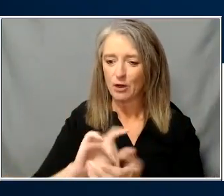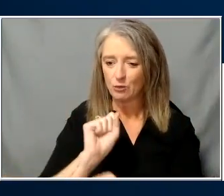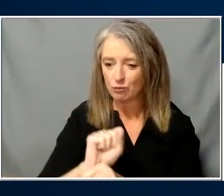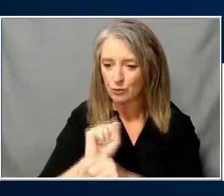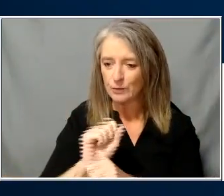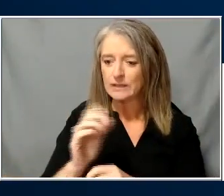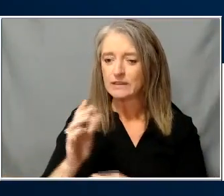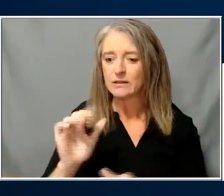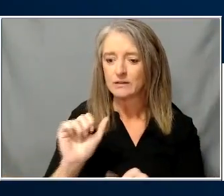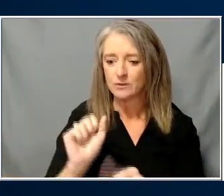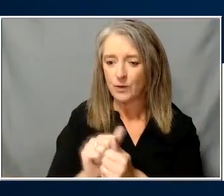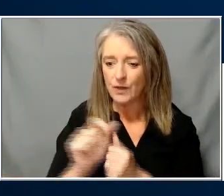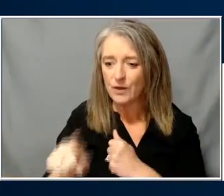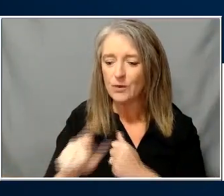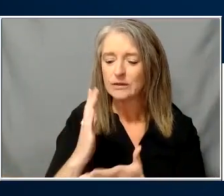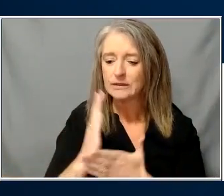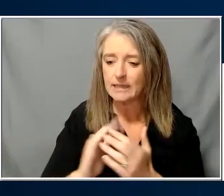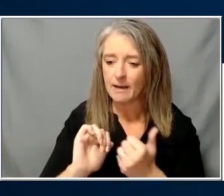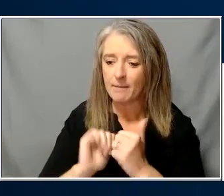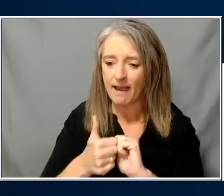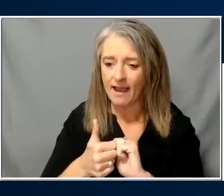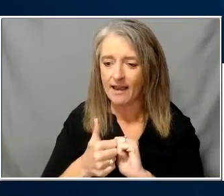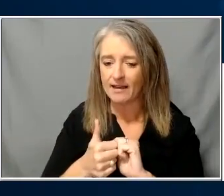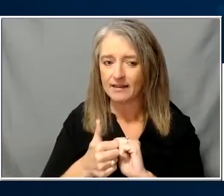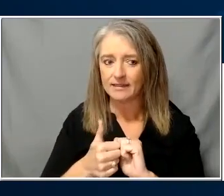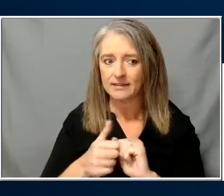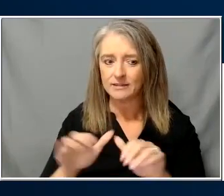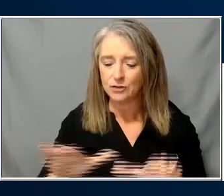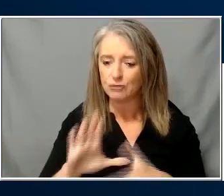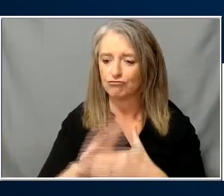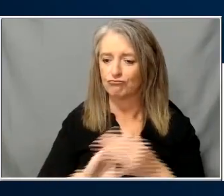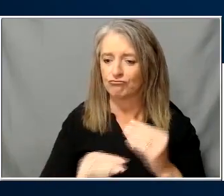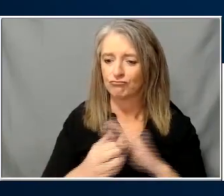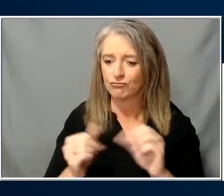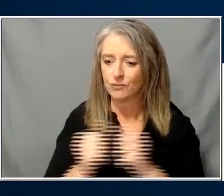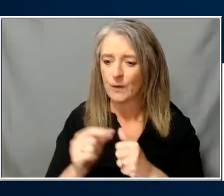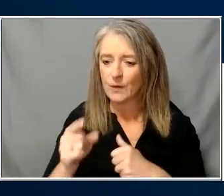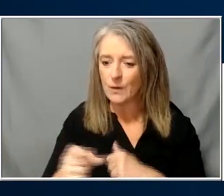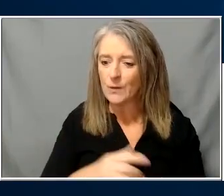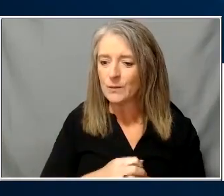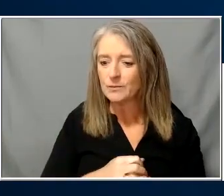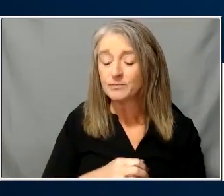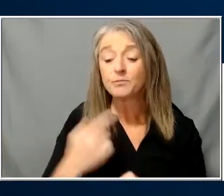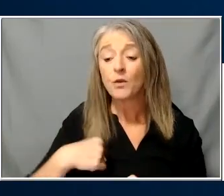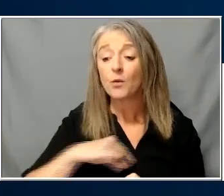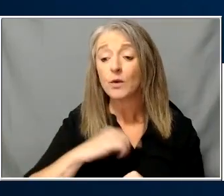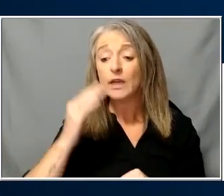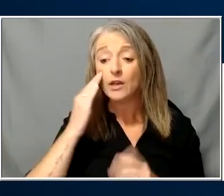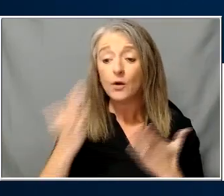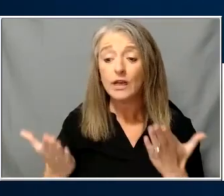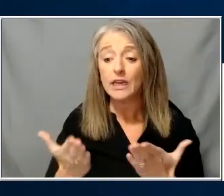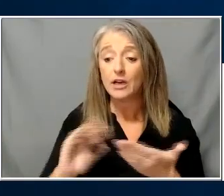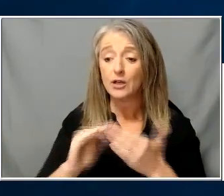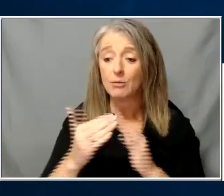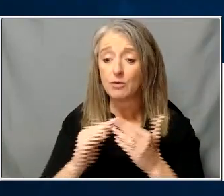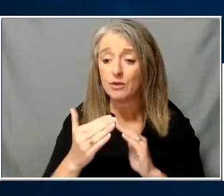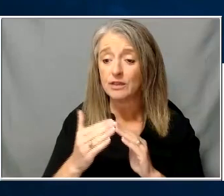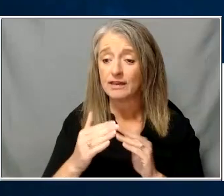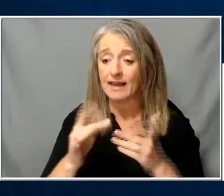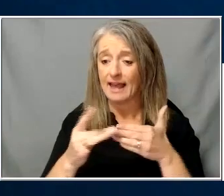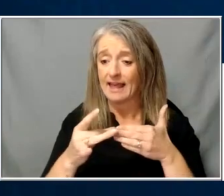at 41 in some way or another, or doing stories with you. We know you here in our community as a